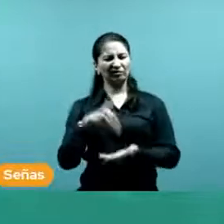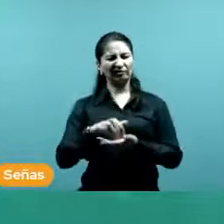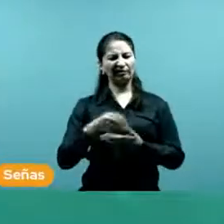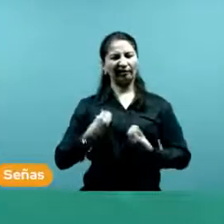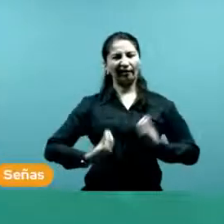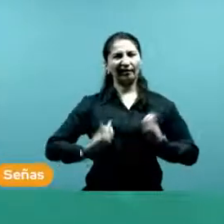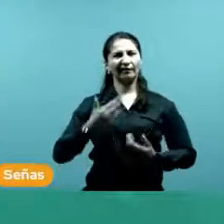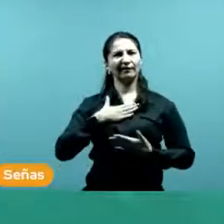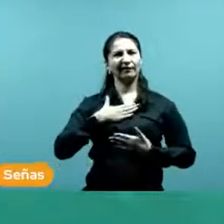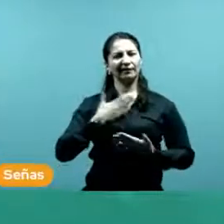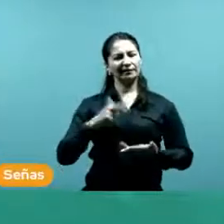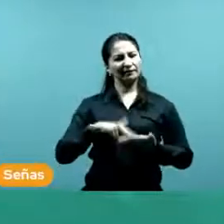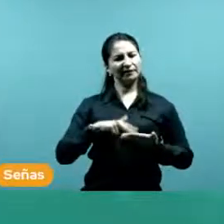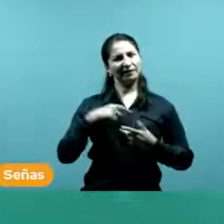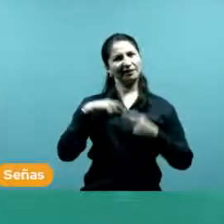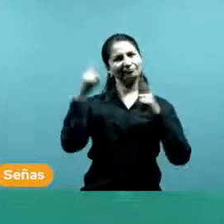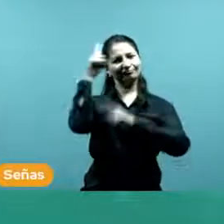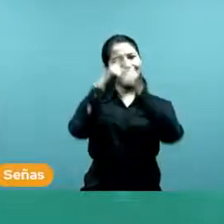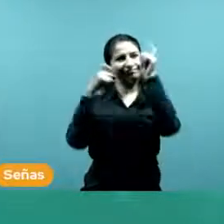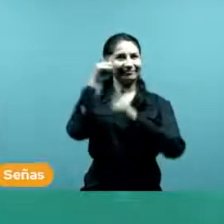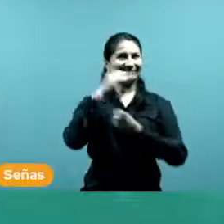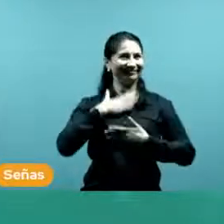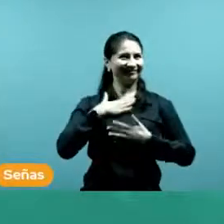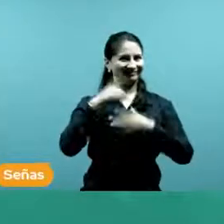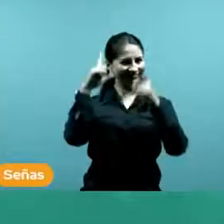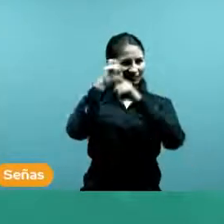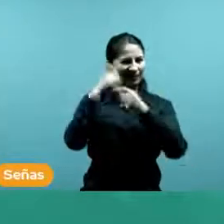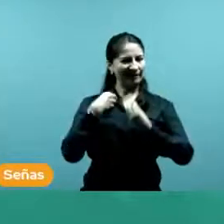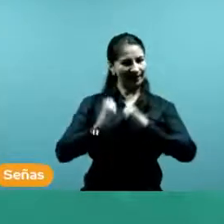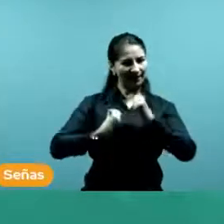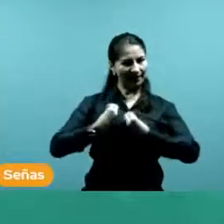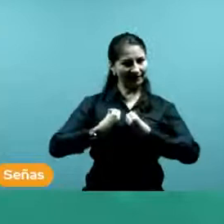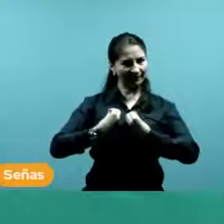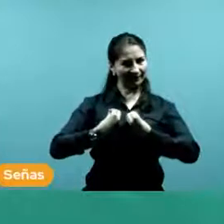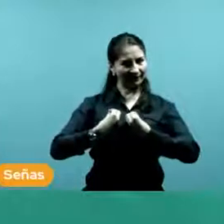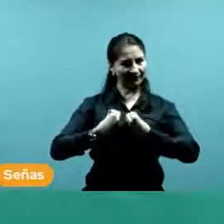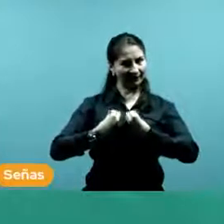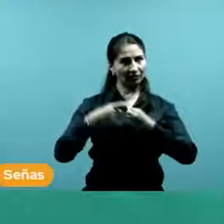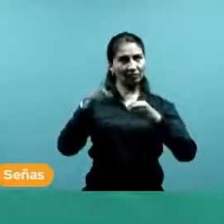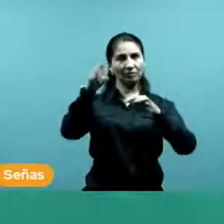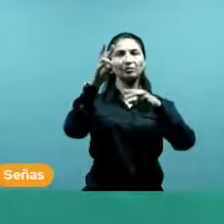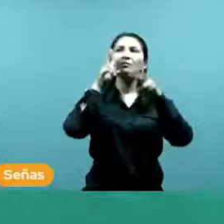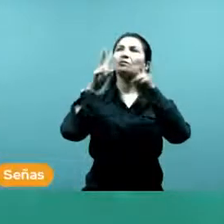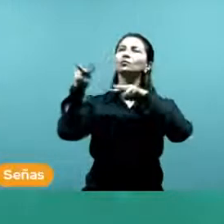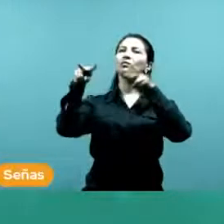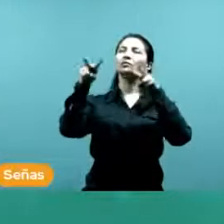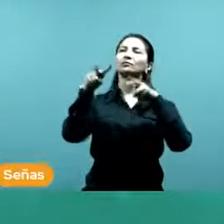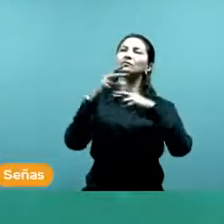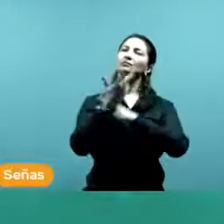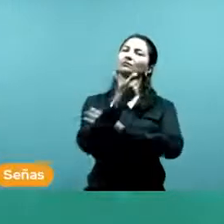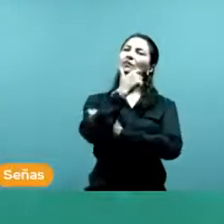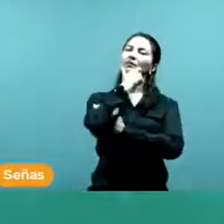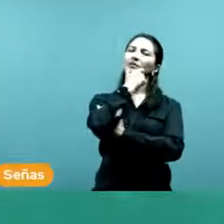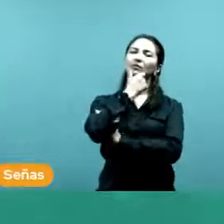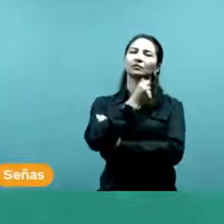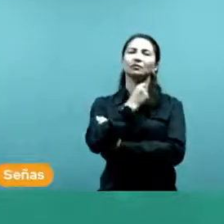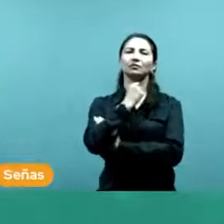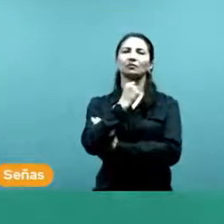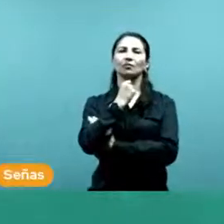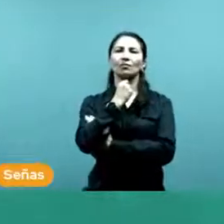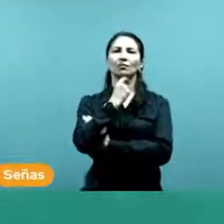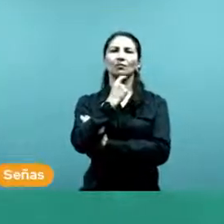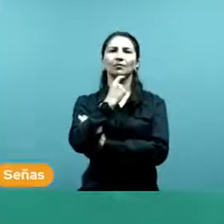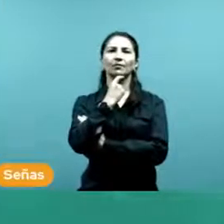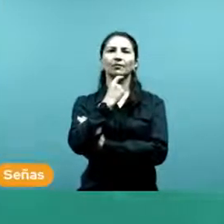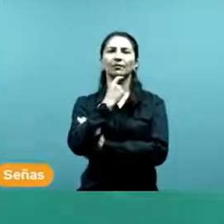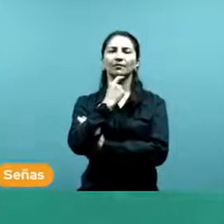exhibition to this place in Wisconsin, so that the students in the school could see that. This exhibition